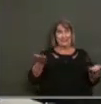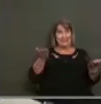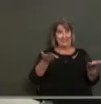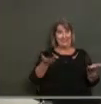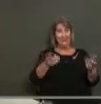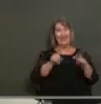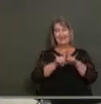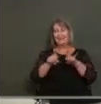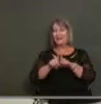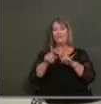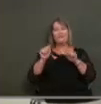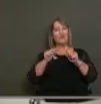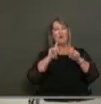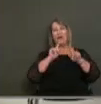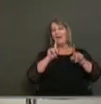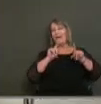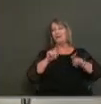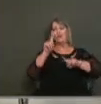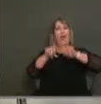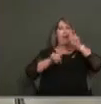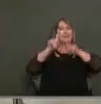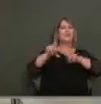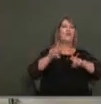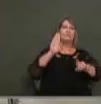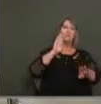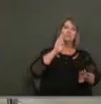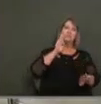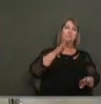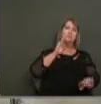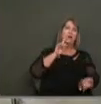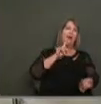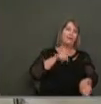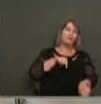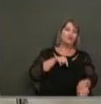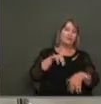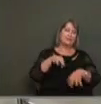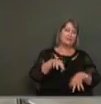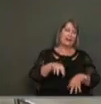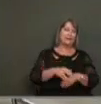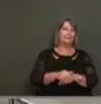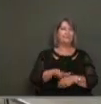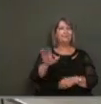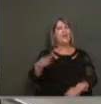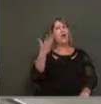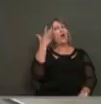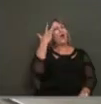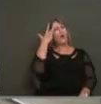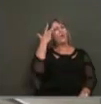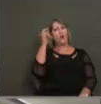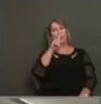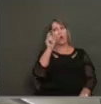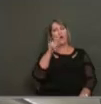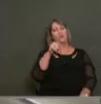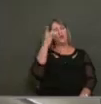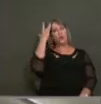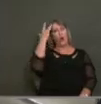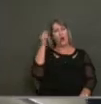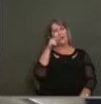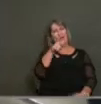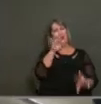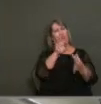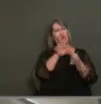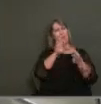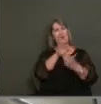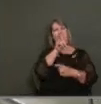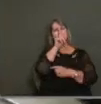He's also happy to take any questions that you may have for him. Why are our you have mentioned